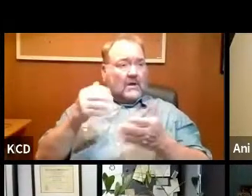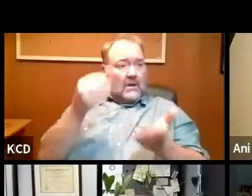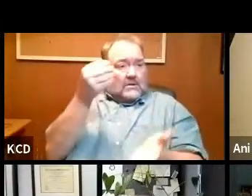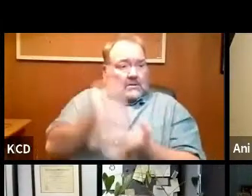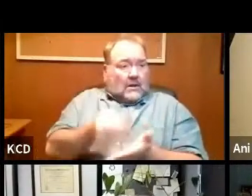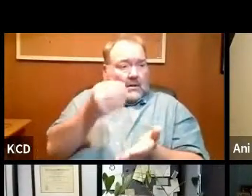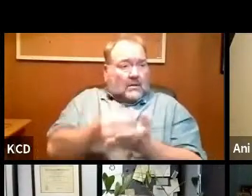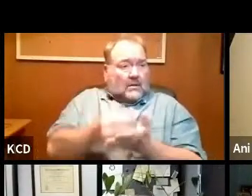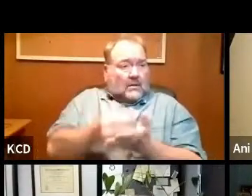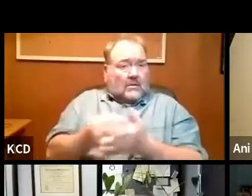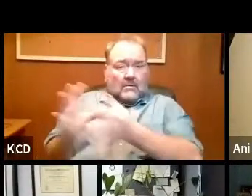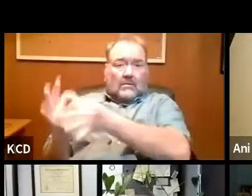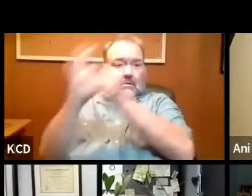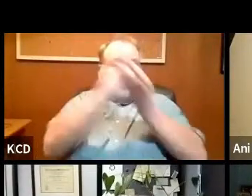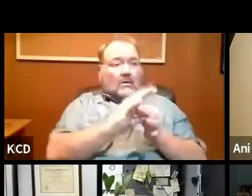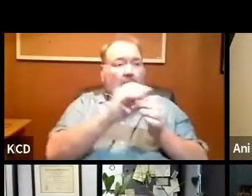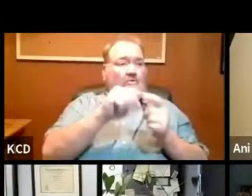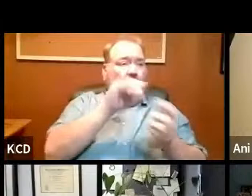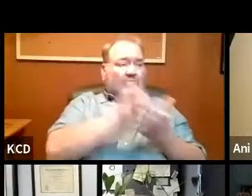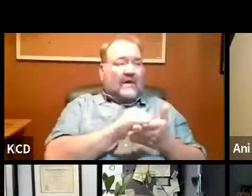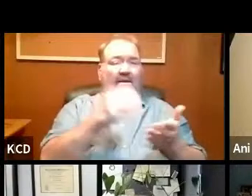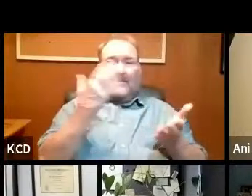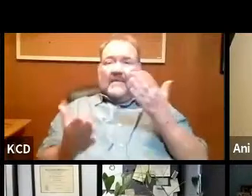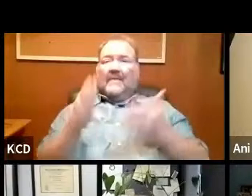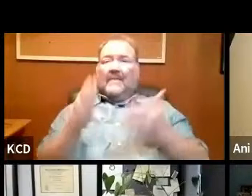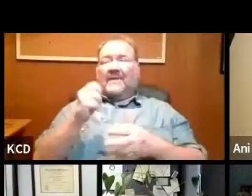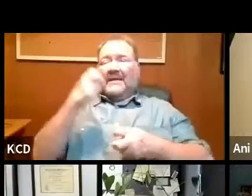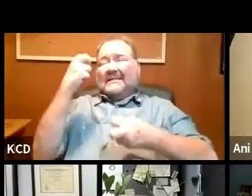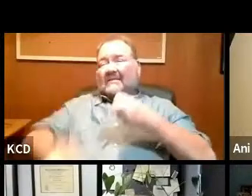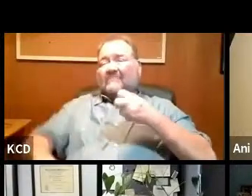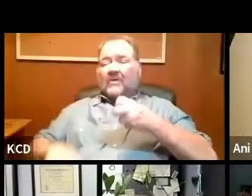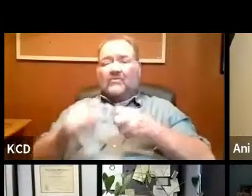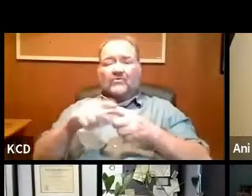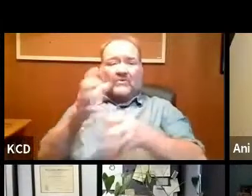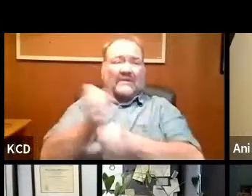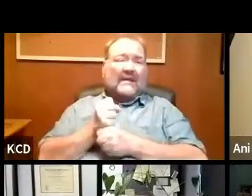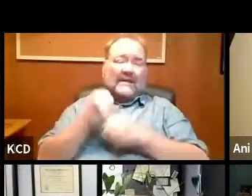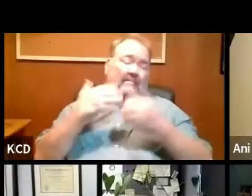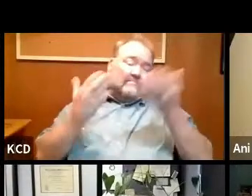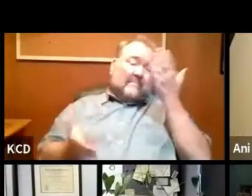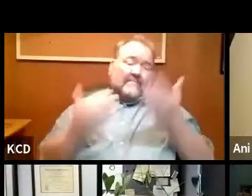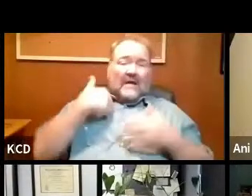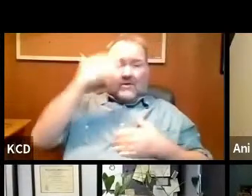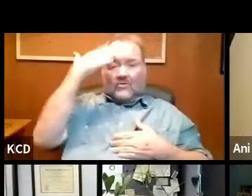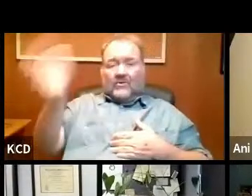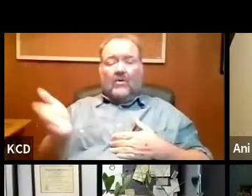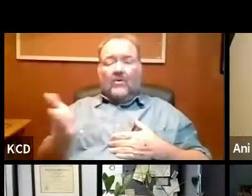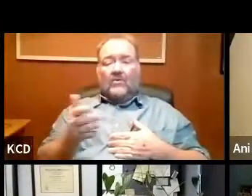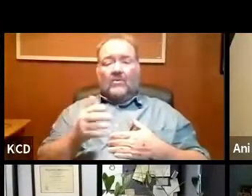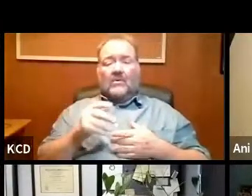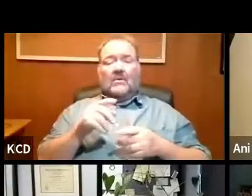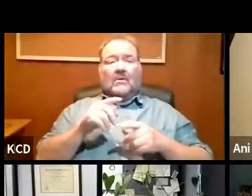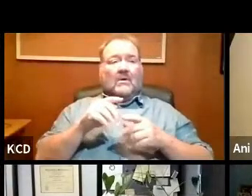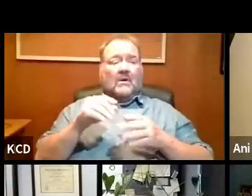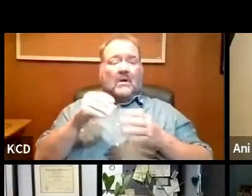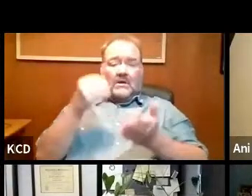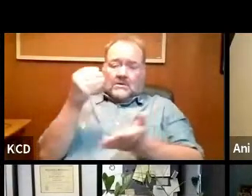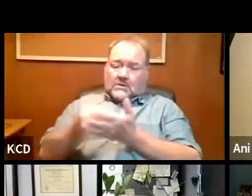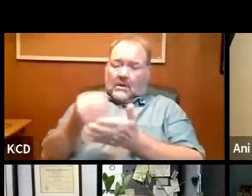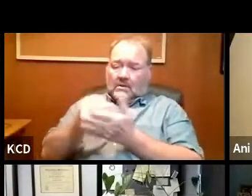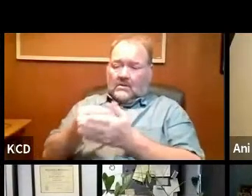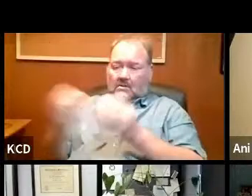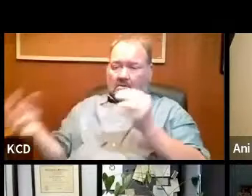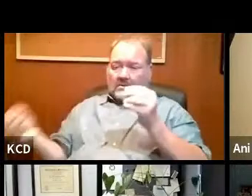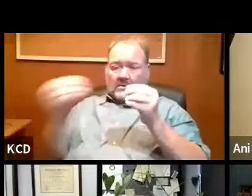assignment to something like that might be really difficult to obtain. Maybe it is. I don't know. A dollar assignment to something